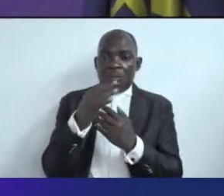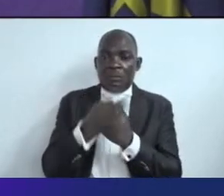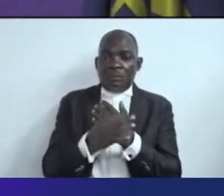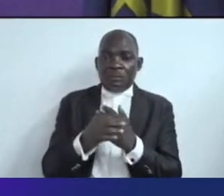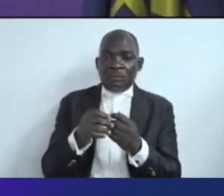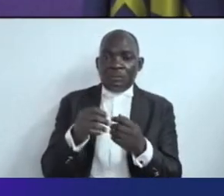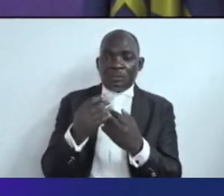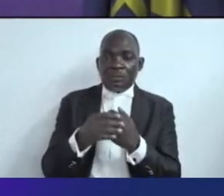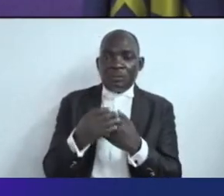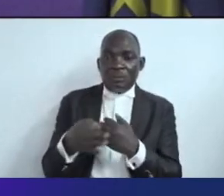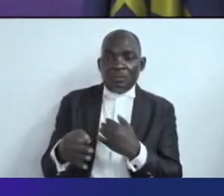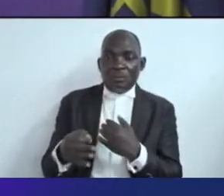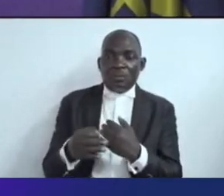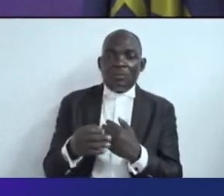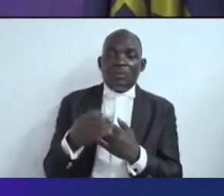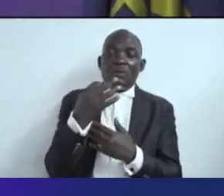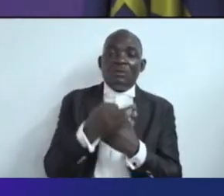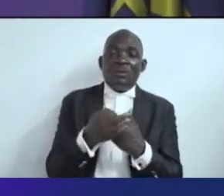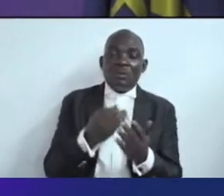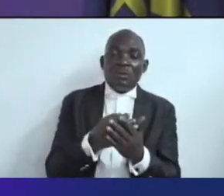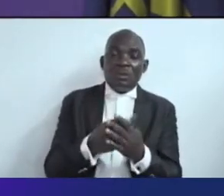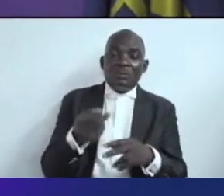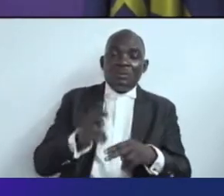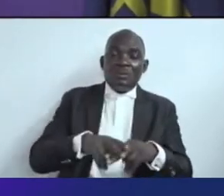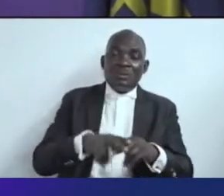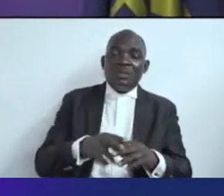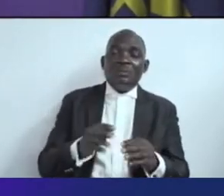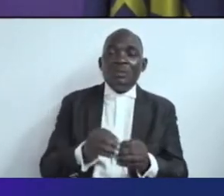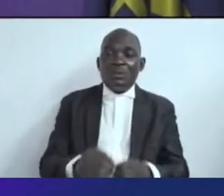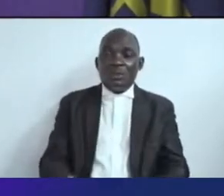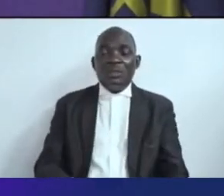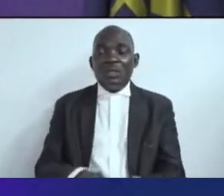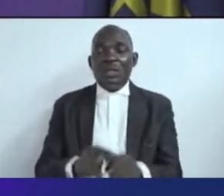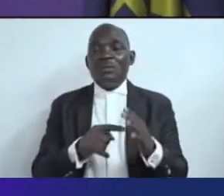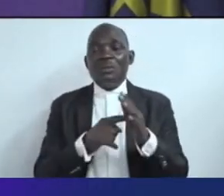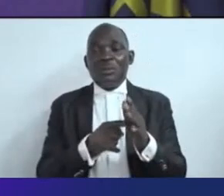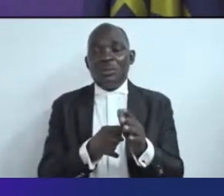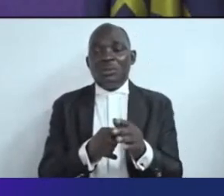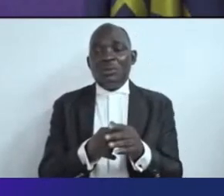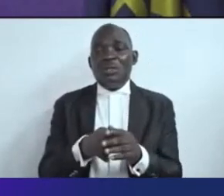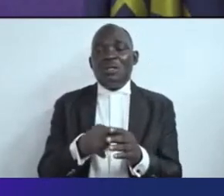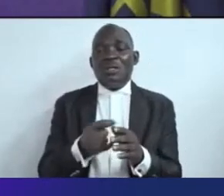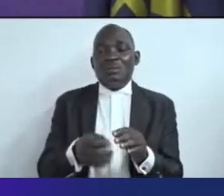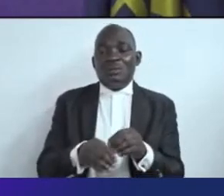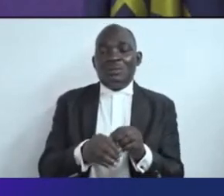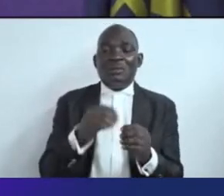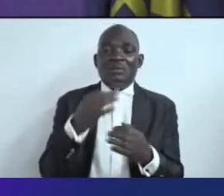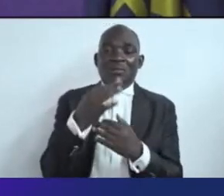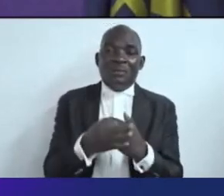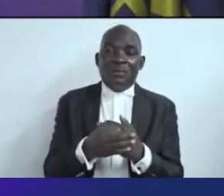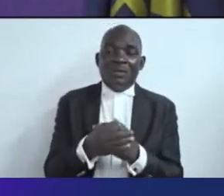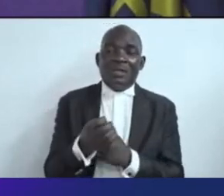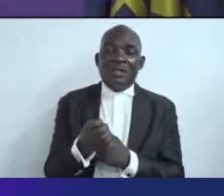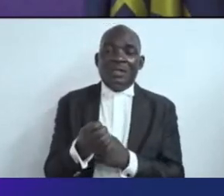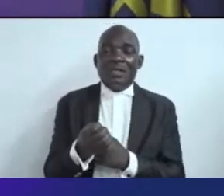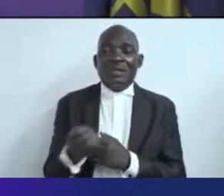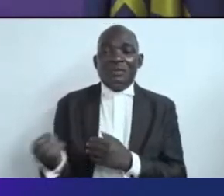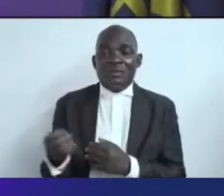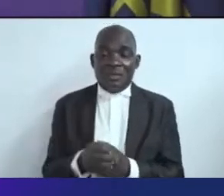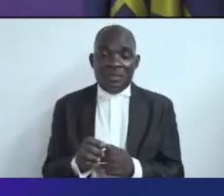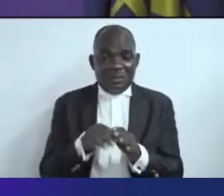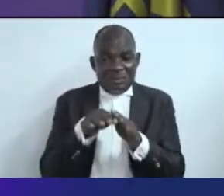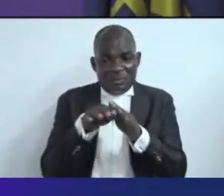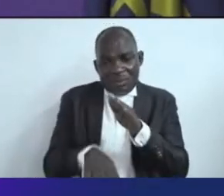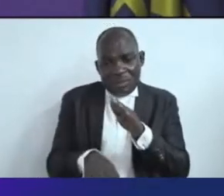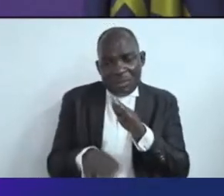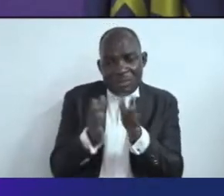depository institutions increased significantly, reflecting a net buildup in foreign assets. The decline in